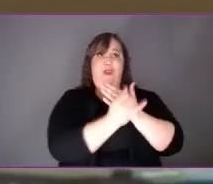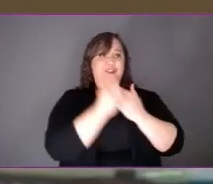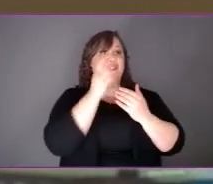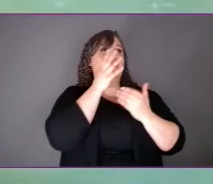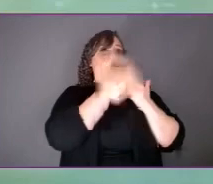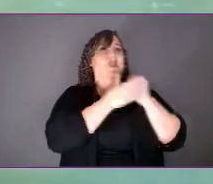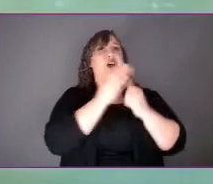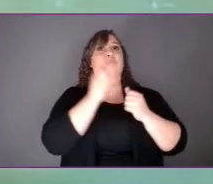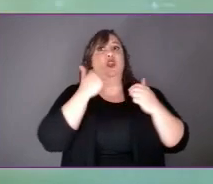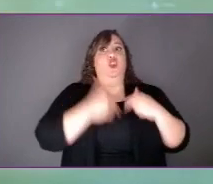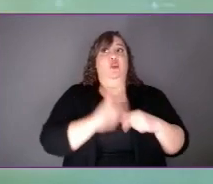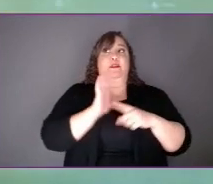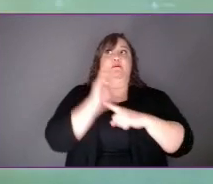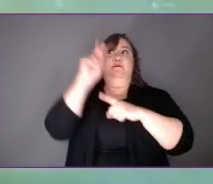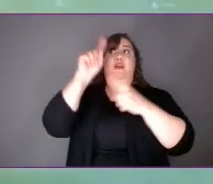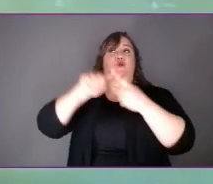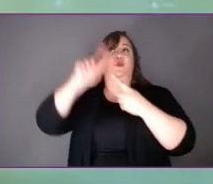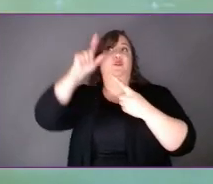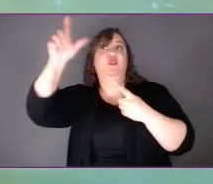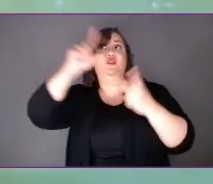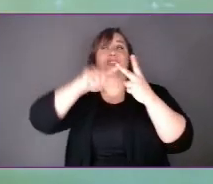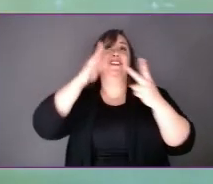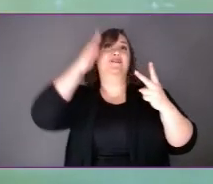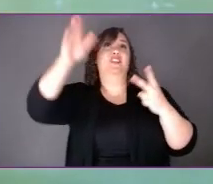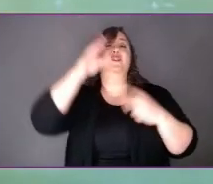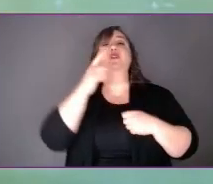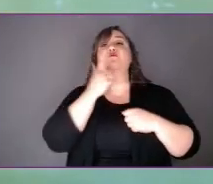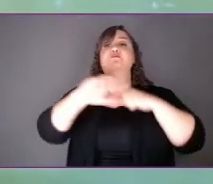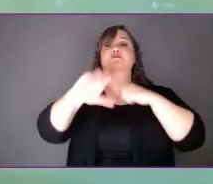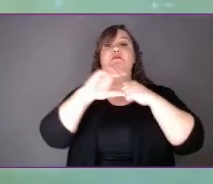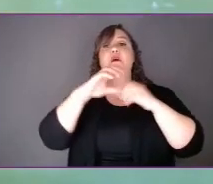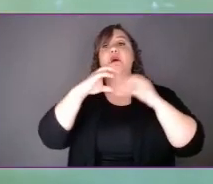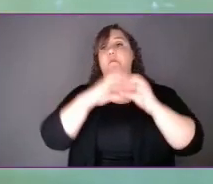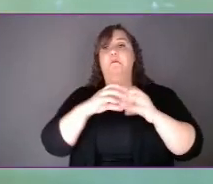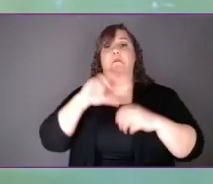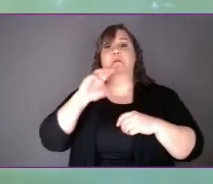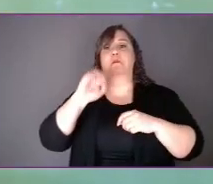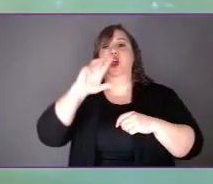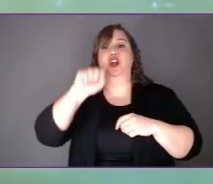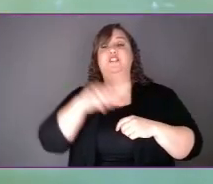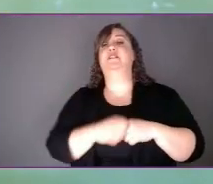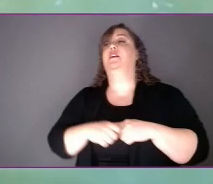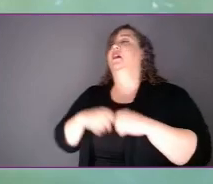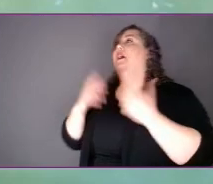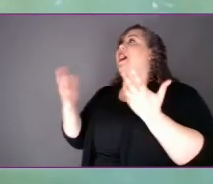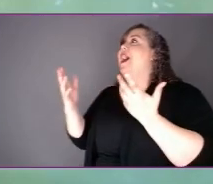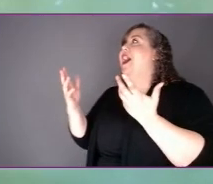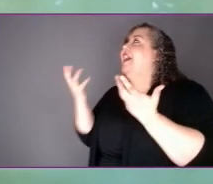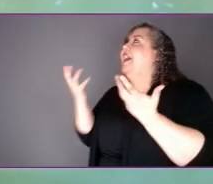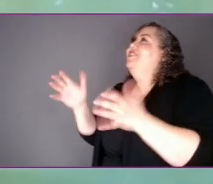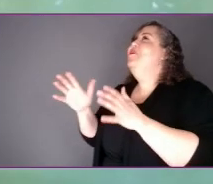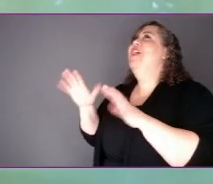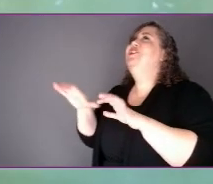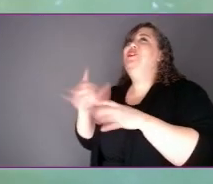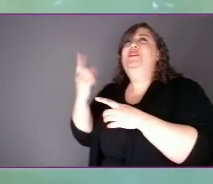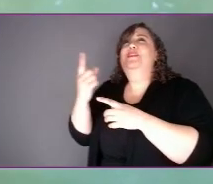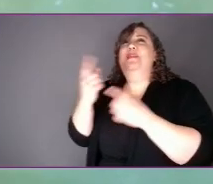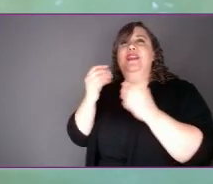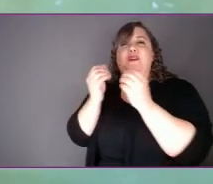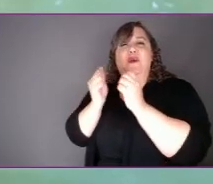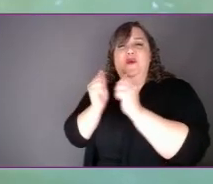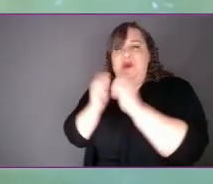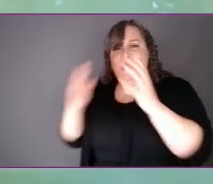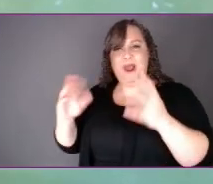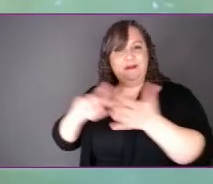eventually to Mars. I learned that I didn't want to go do something that didn't have meaning at the end of the day. I wanted to work on